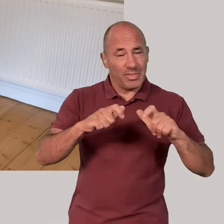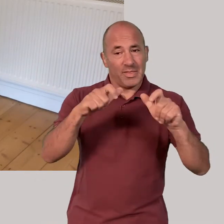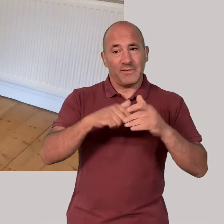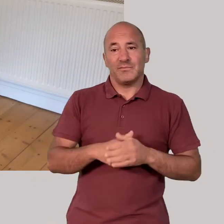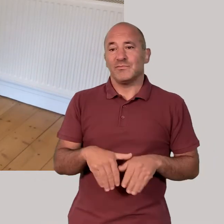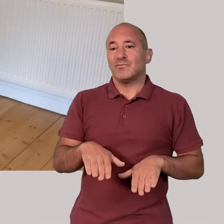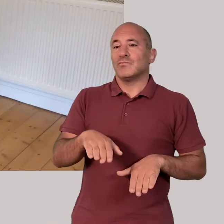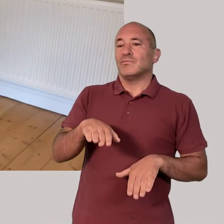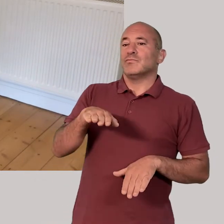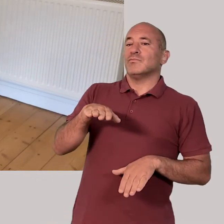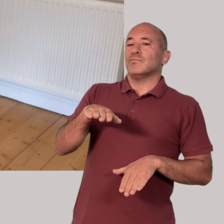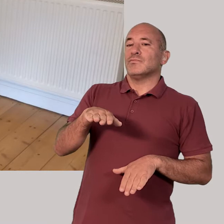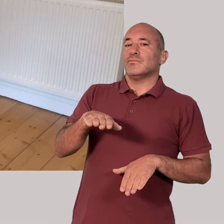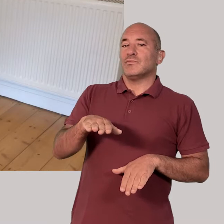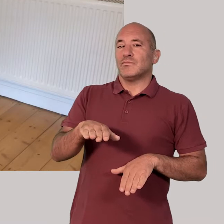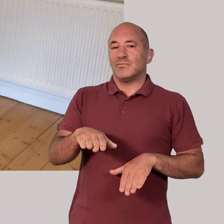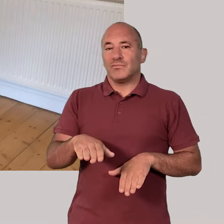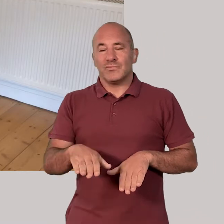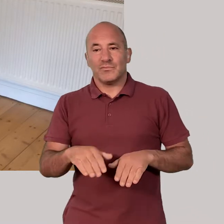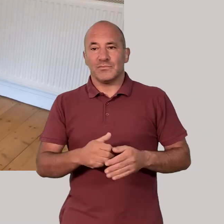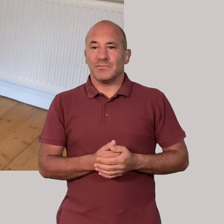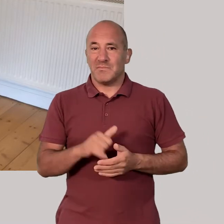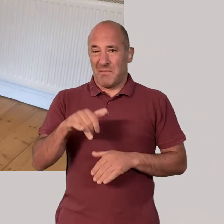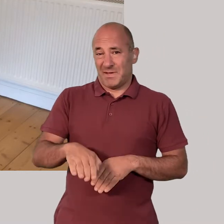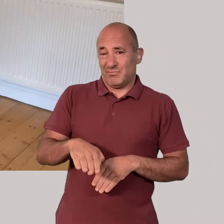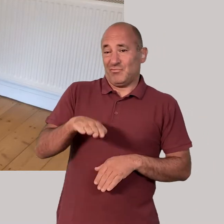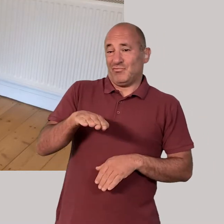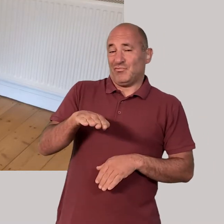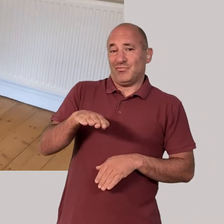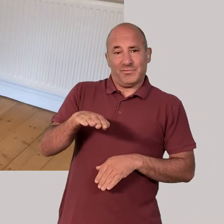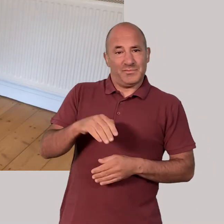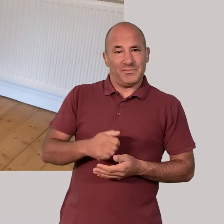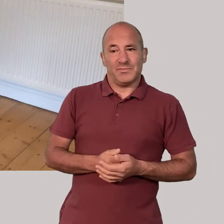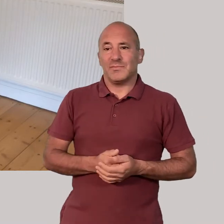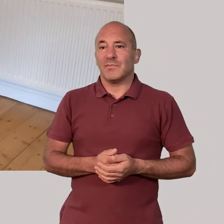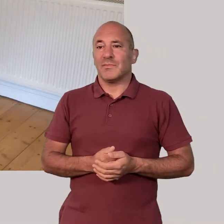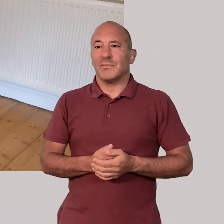going. Lifting a little bit. You might be at this height.